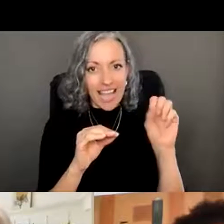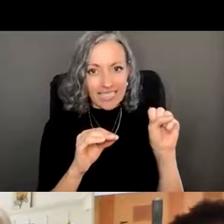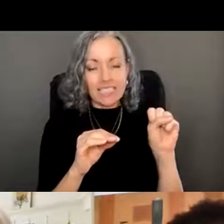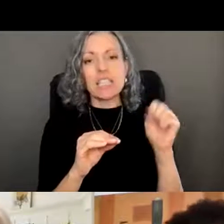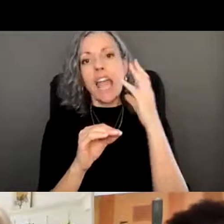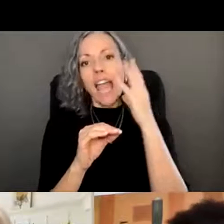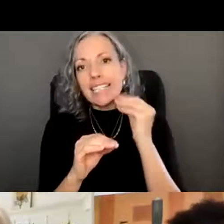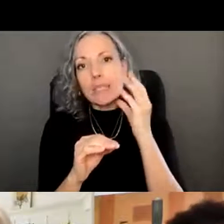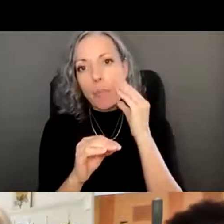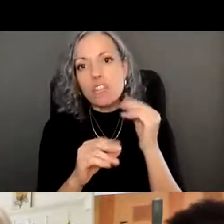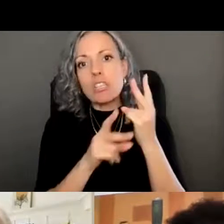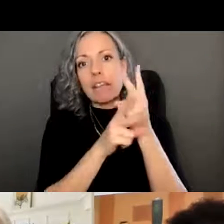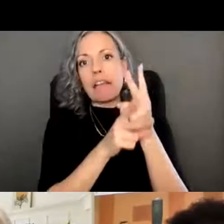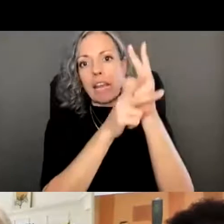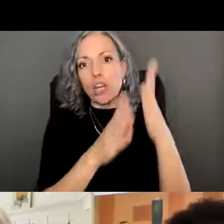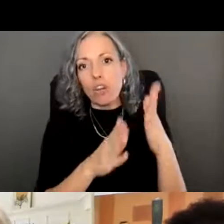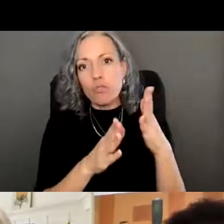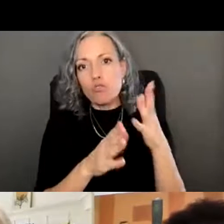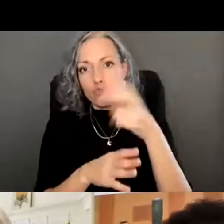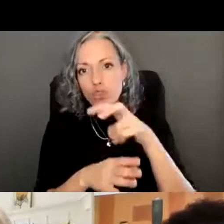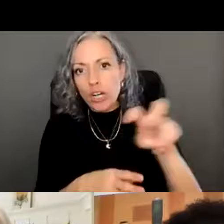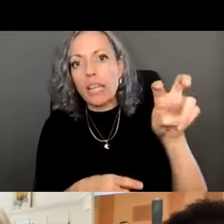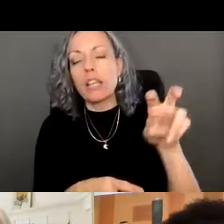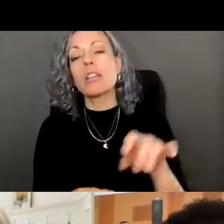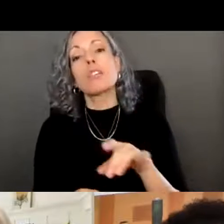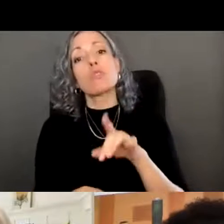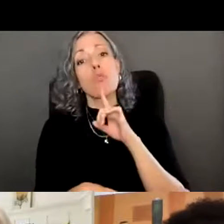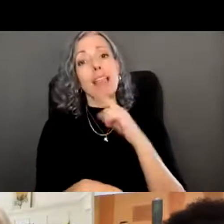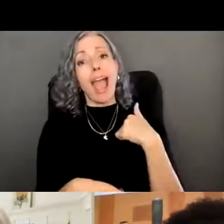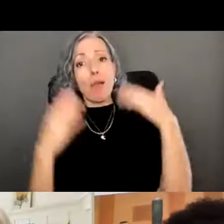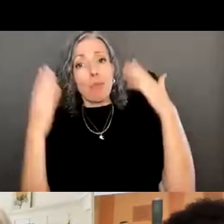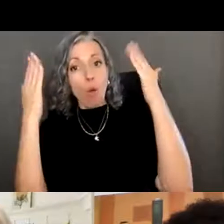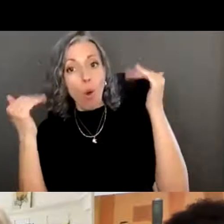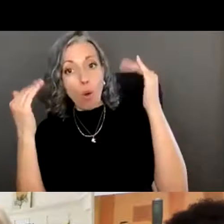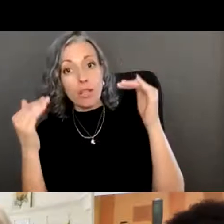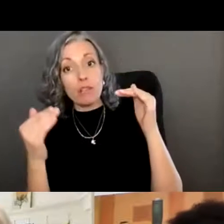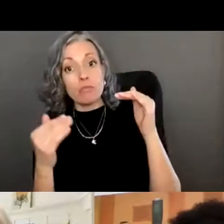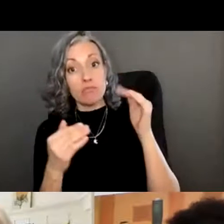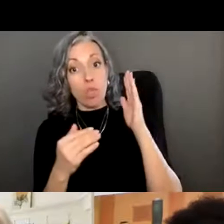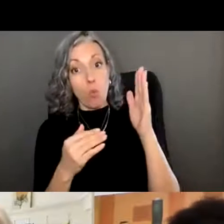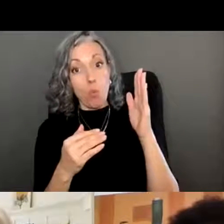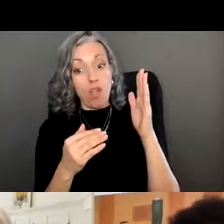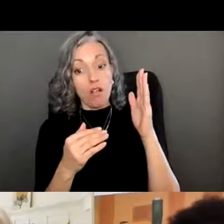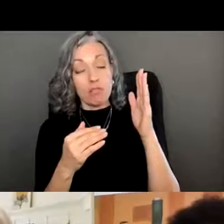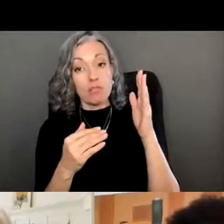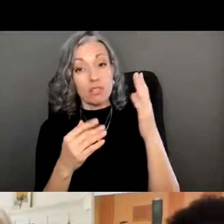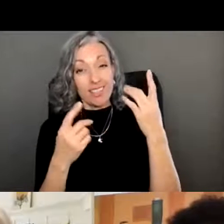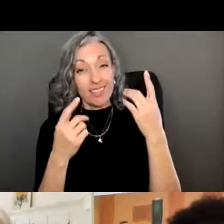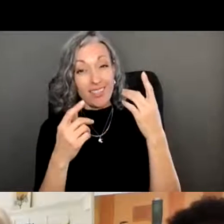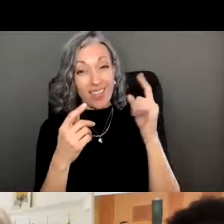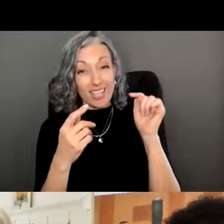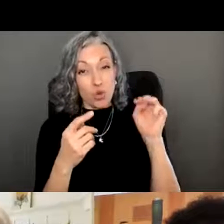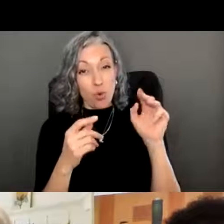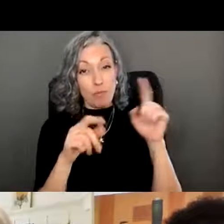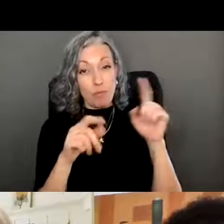the caregiver's journey. And so I'm hoping that they'll really revisit the term time in regards